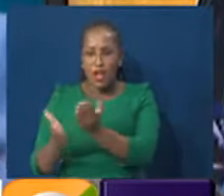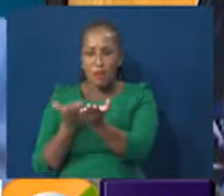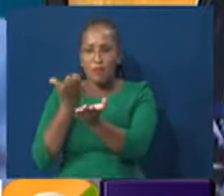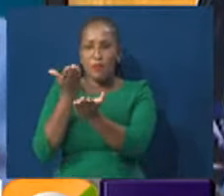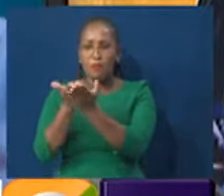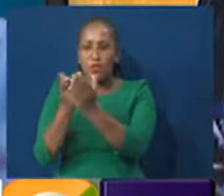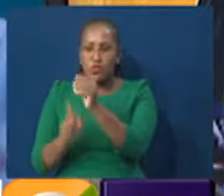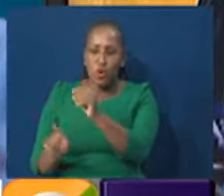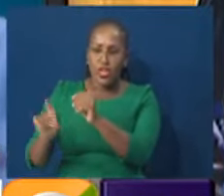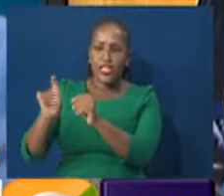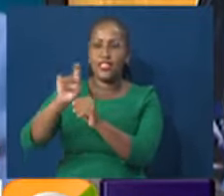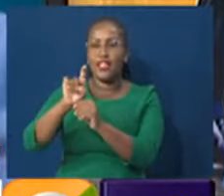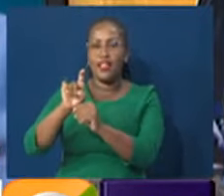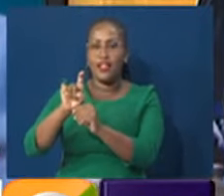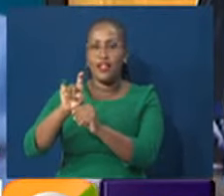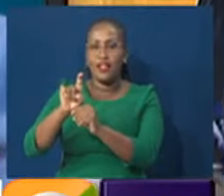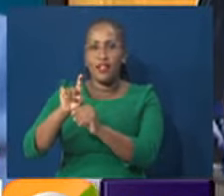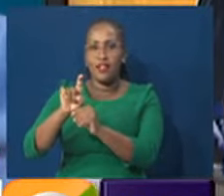hike,